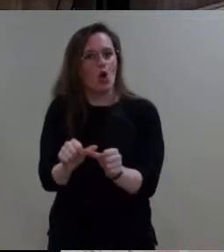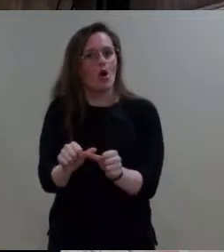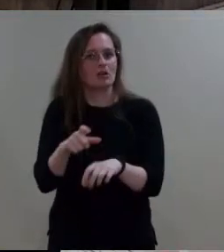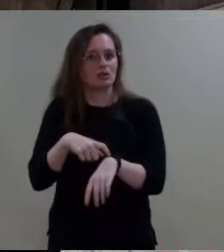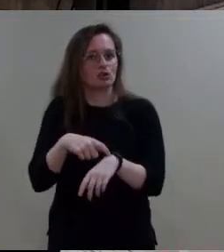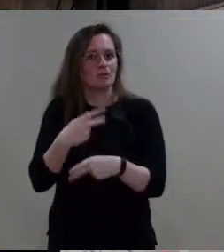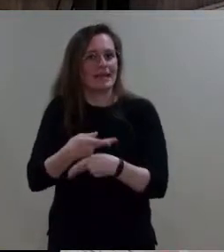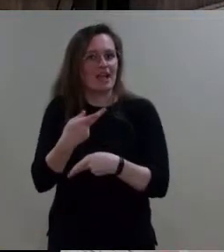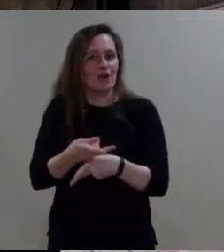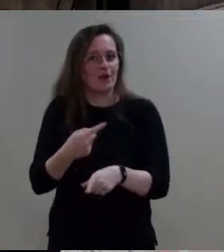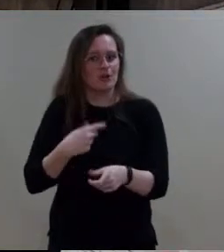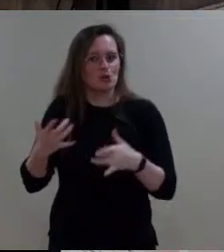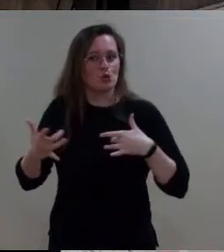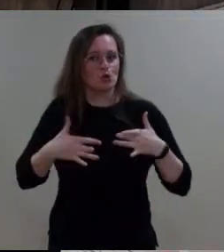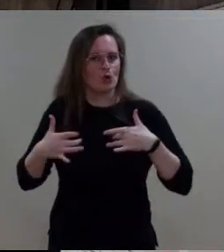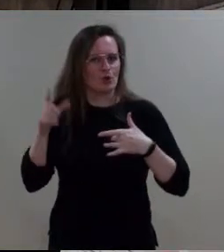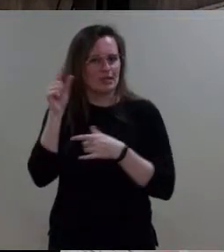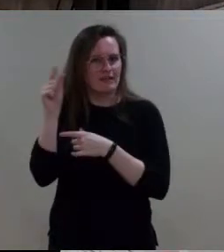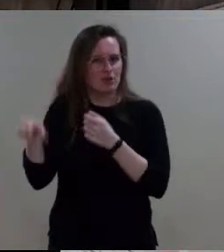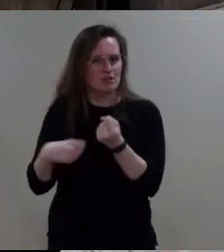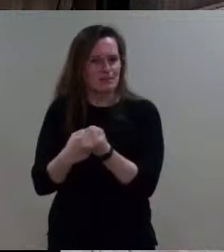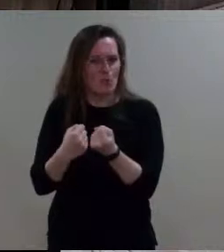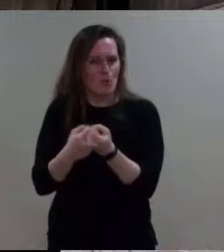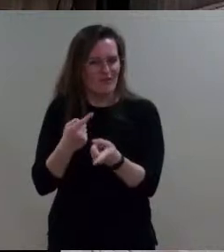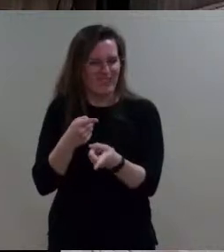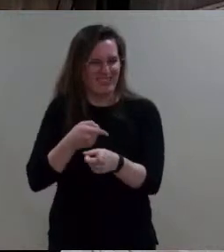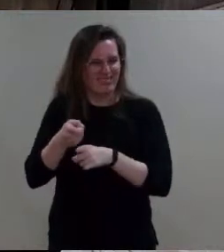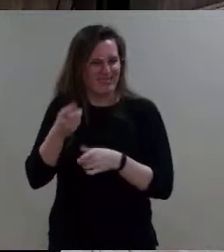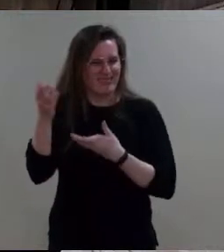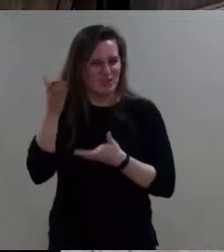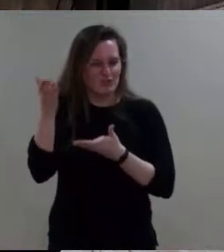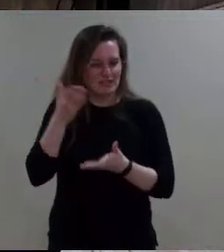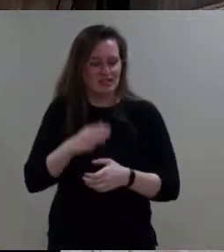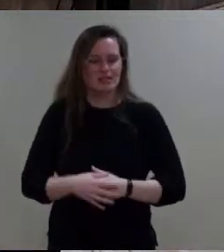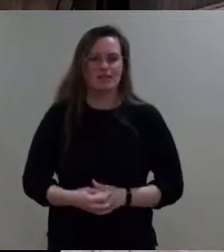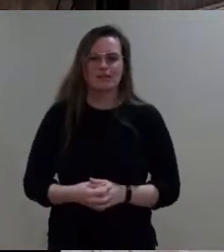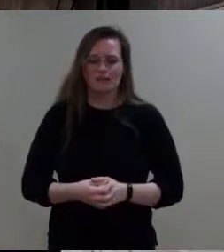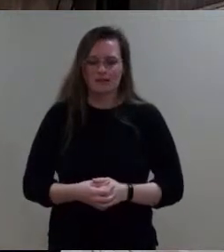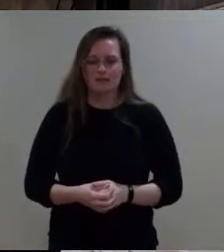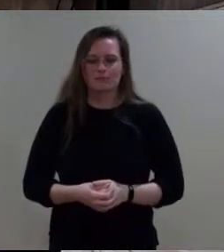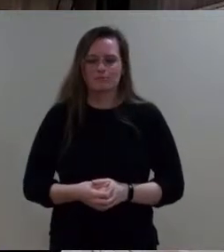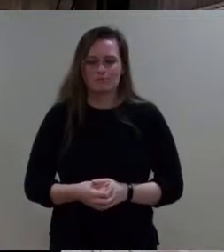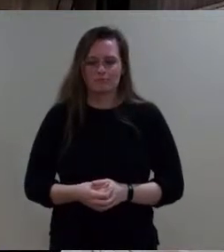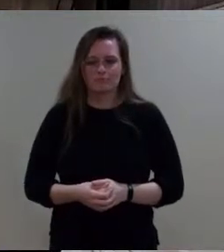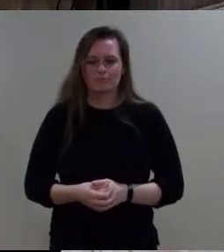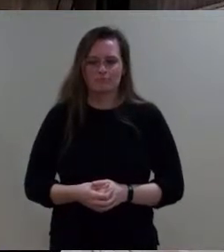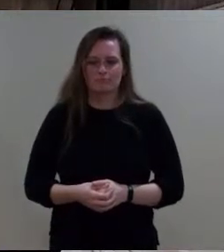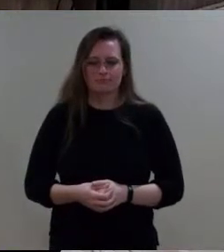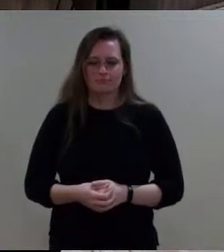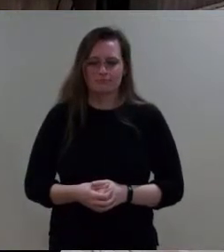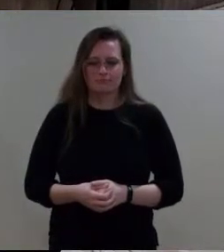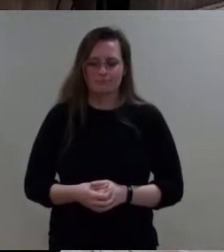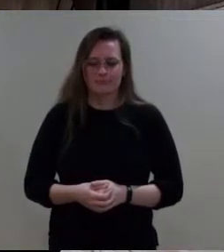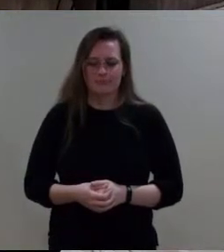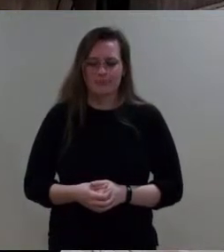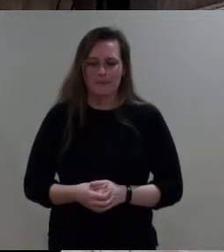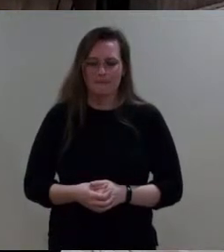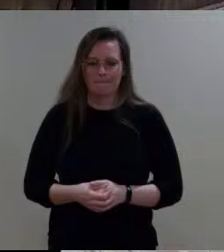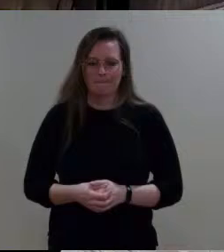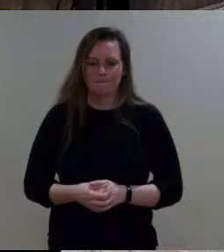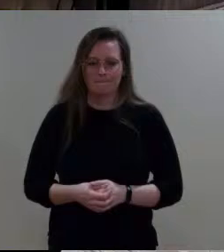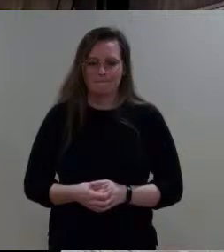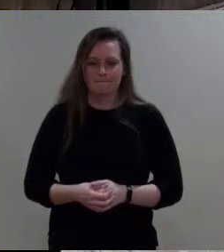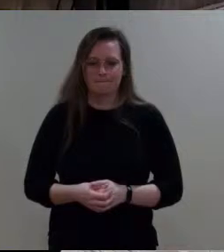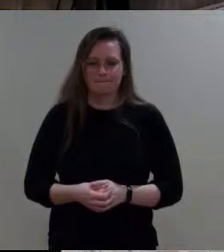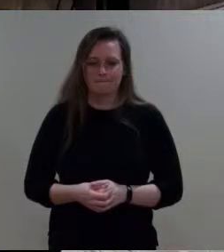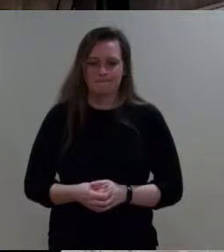with government support for that service and just getting, it's not a service that the federal government